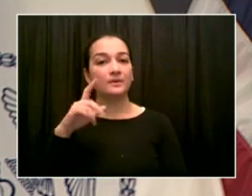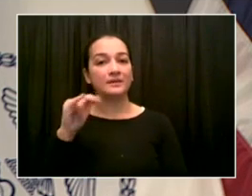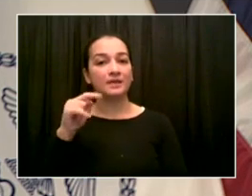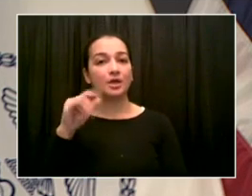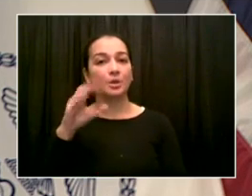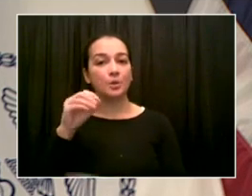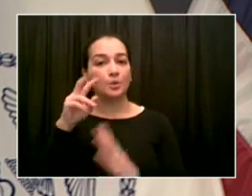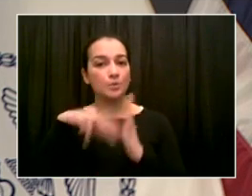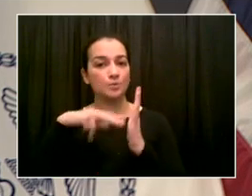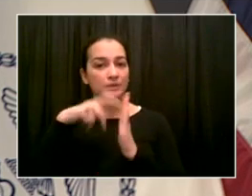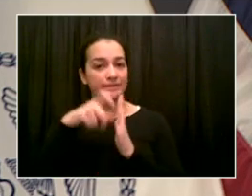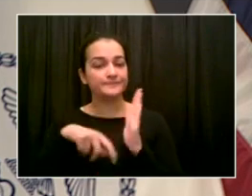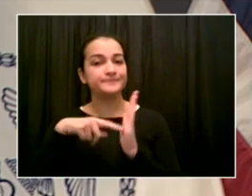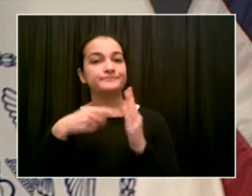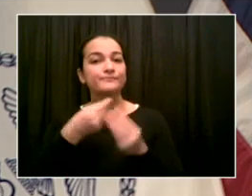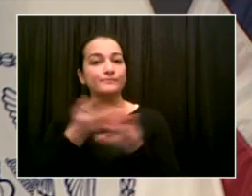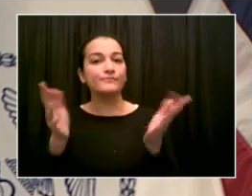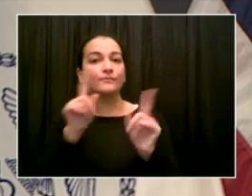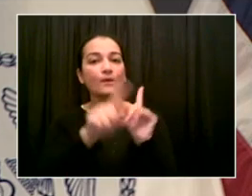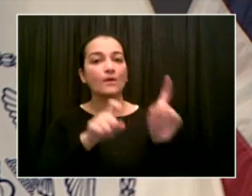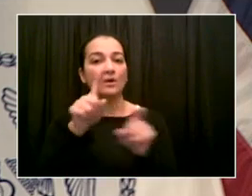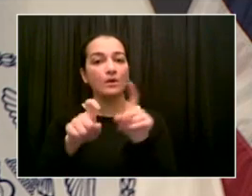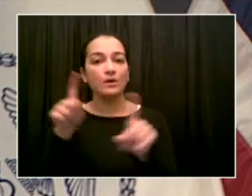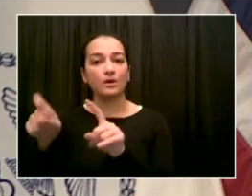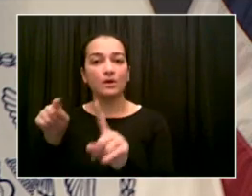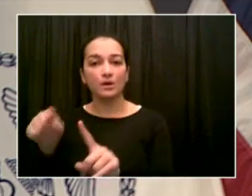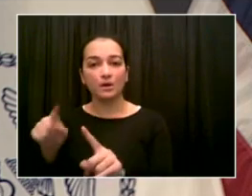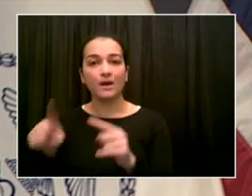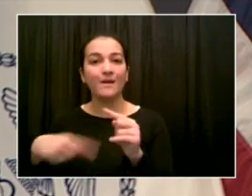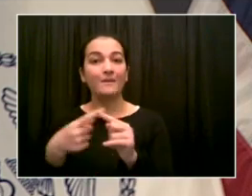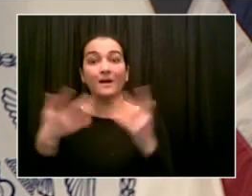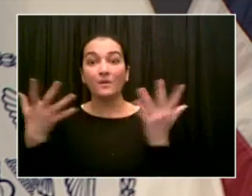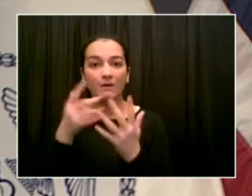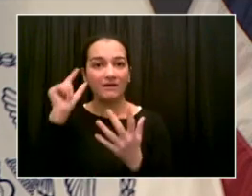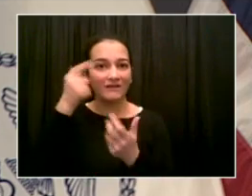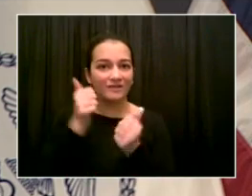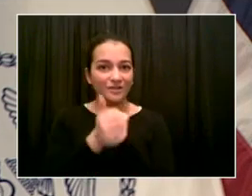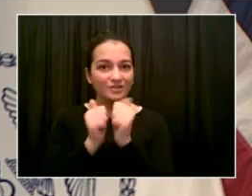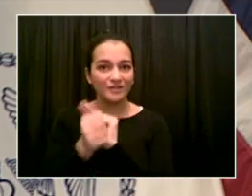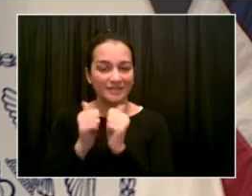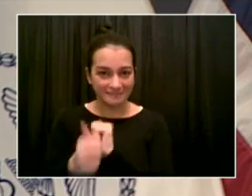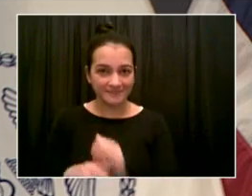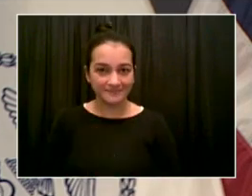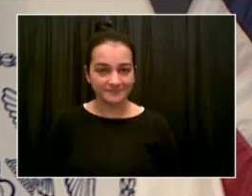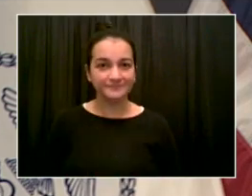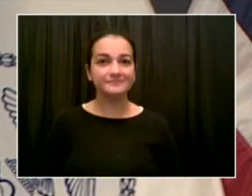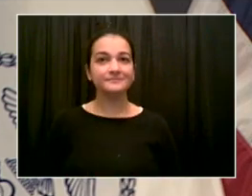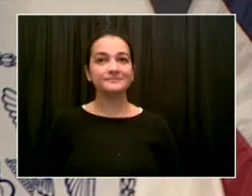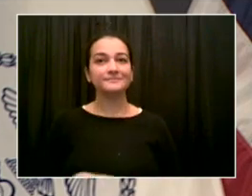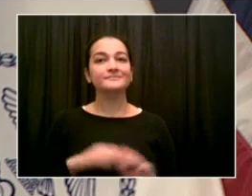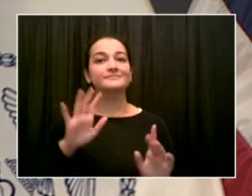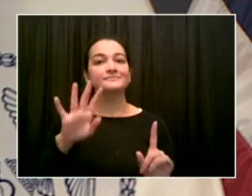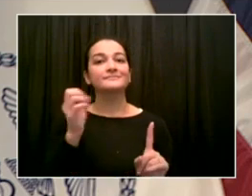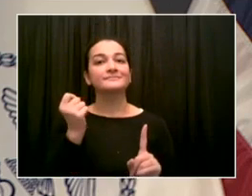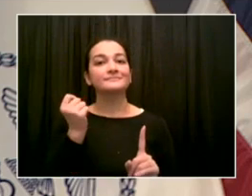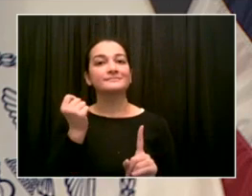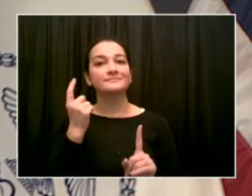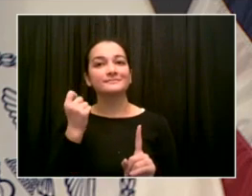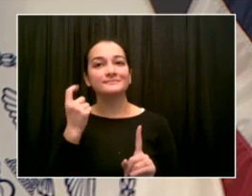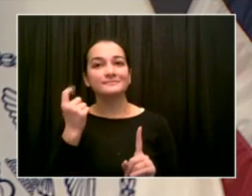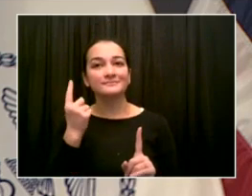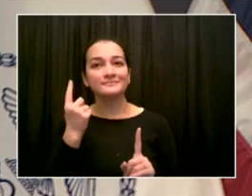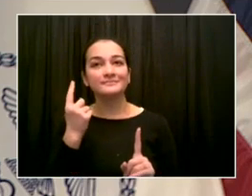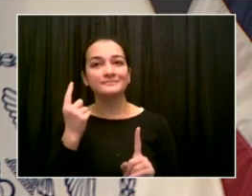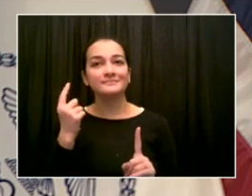or a declared candidate, higher even than former Governor Cuomo, but that you'd eat away at Attorney General James's chances